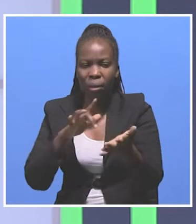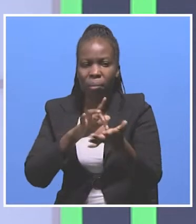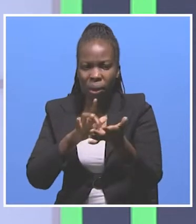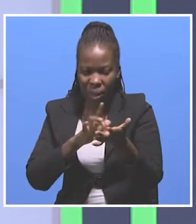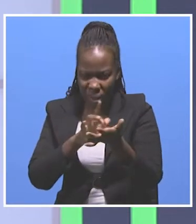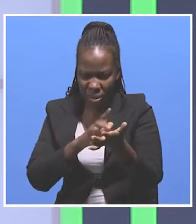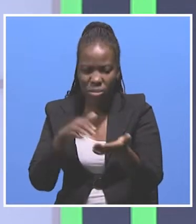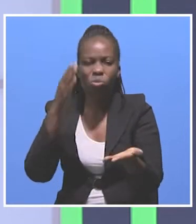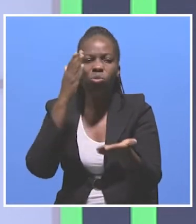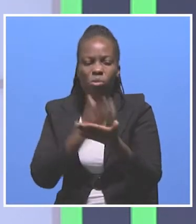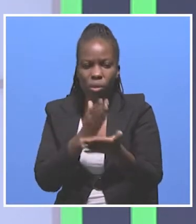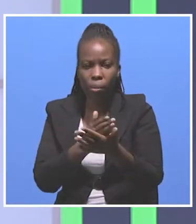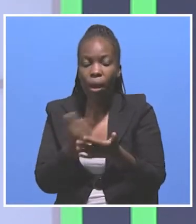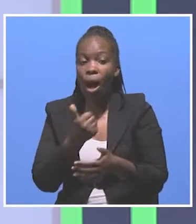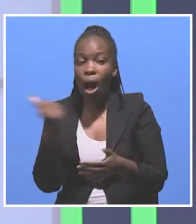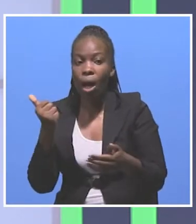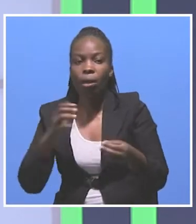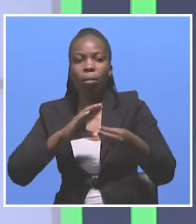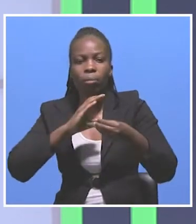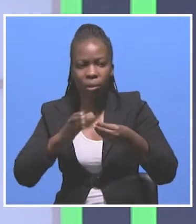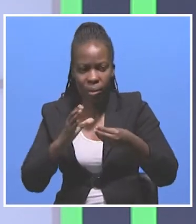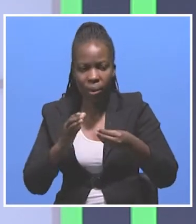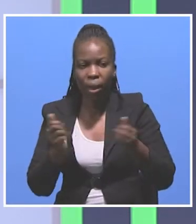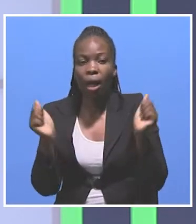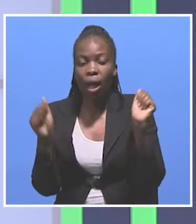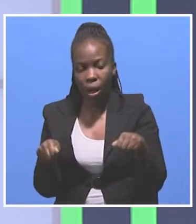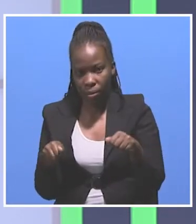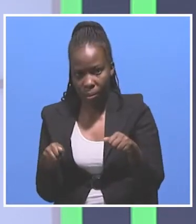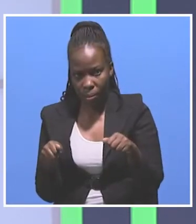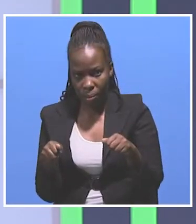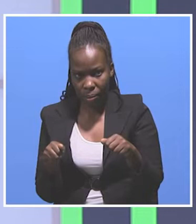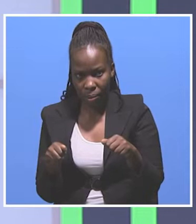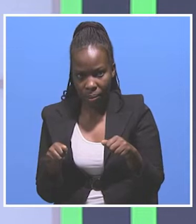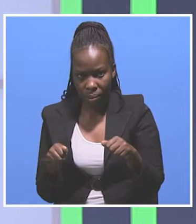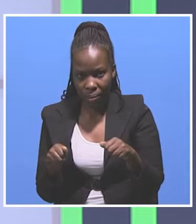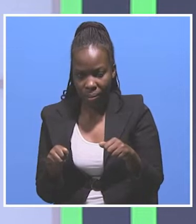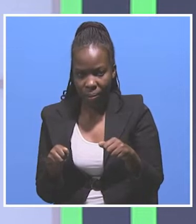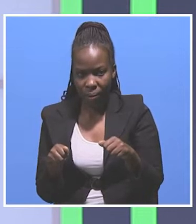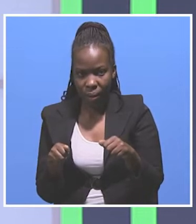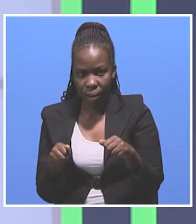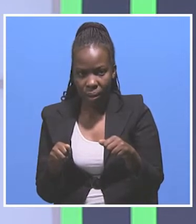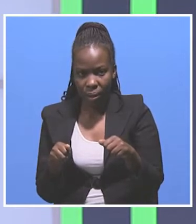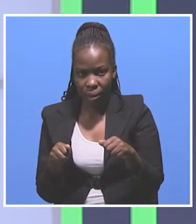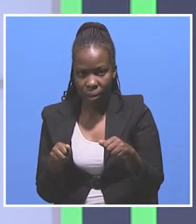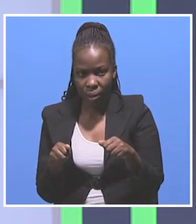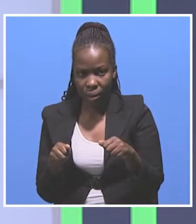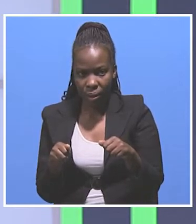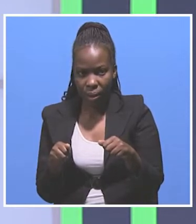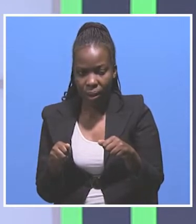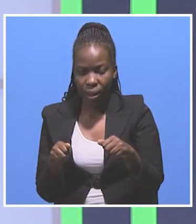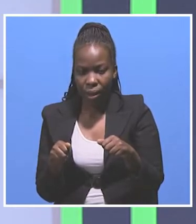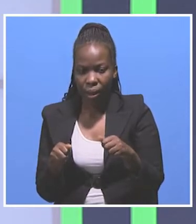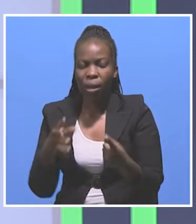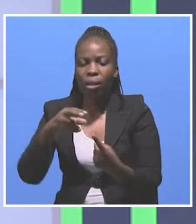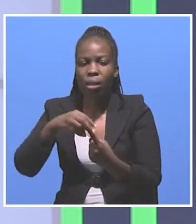the other complications that may take advantage of the risen BP. Okay, so that's a very special condition. So